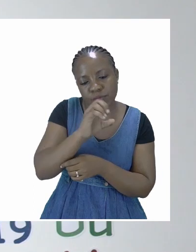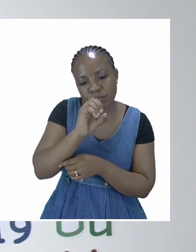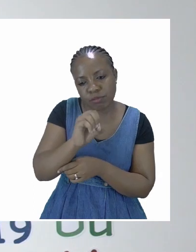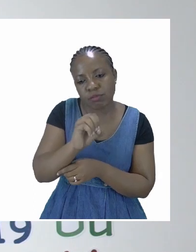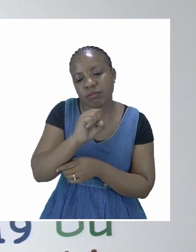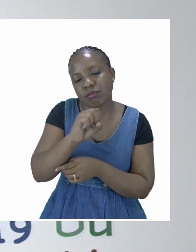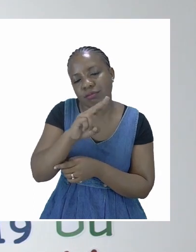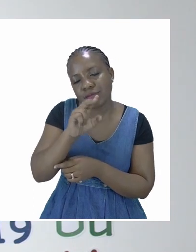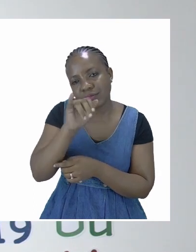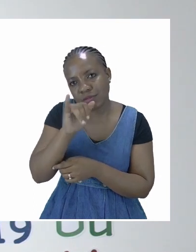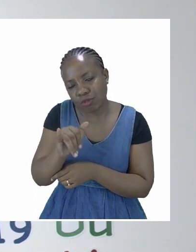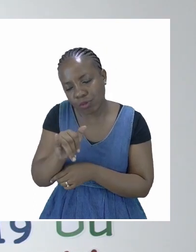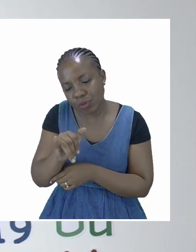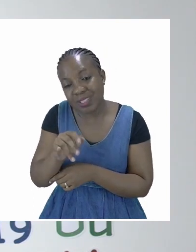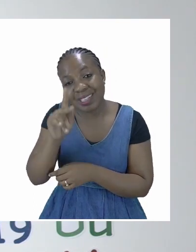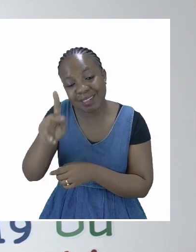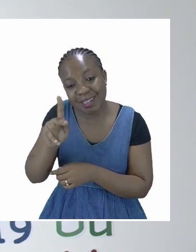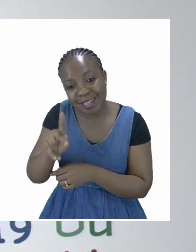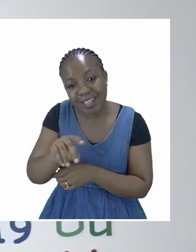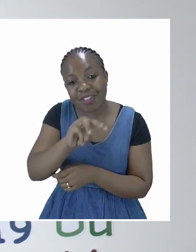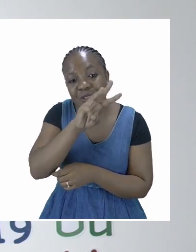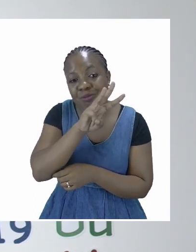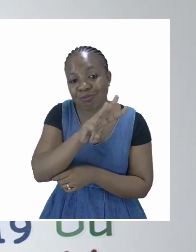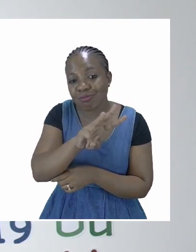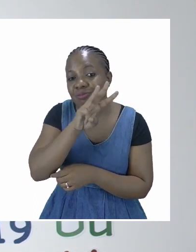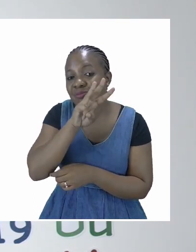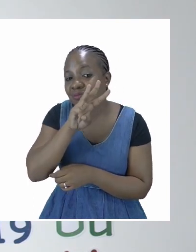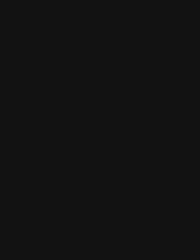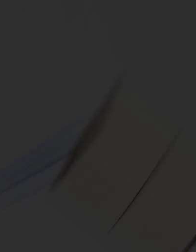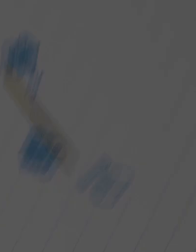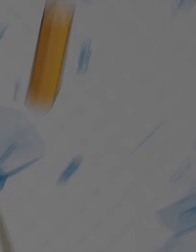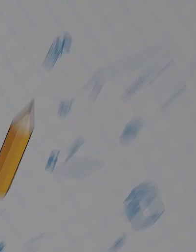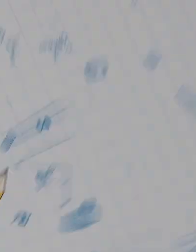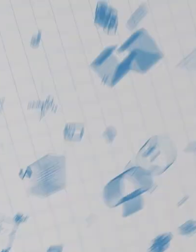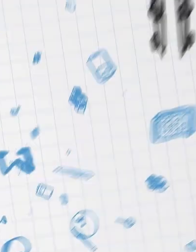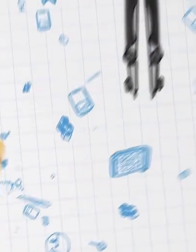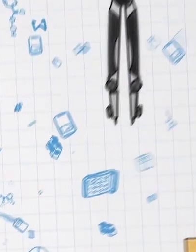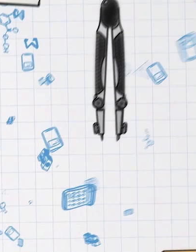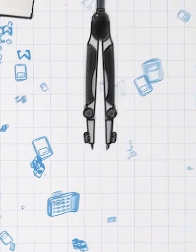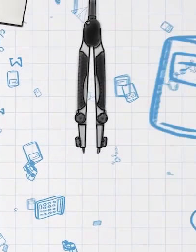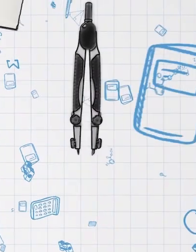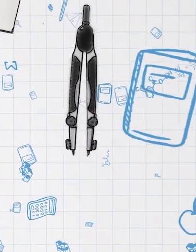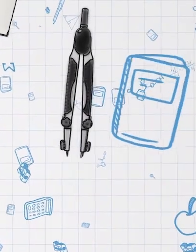our website, Zoshi Online.